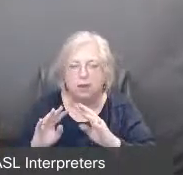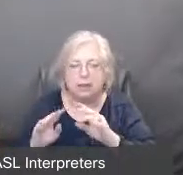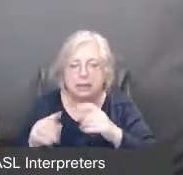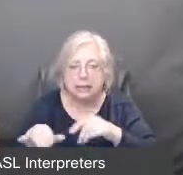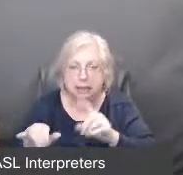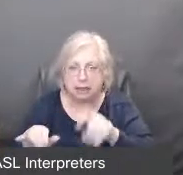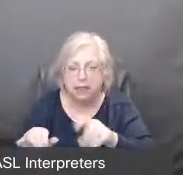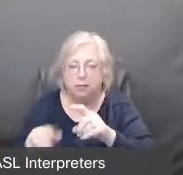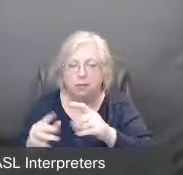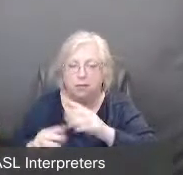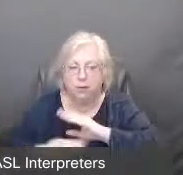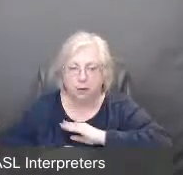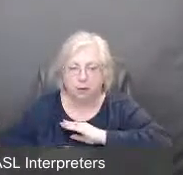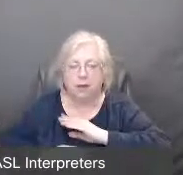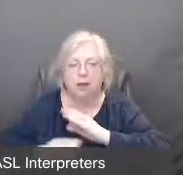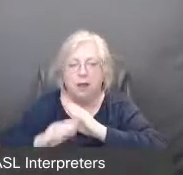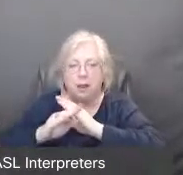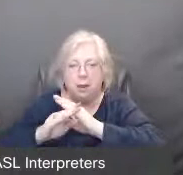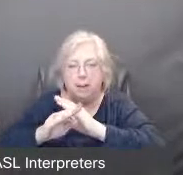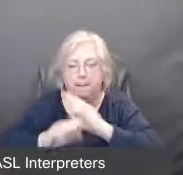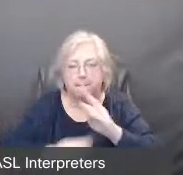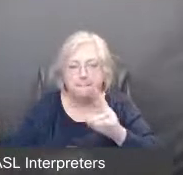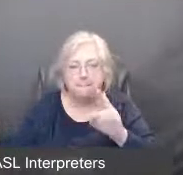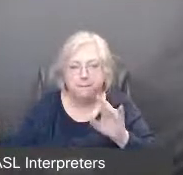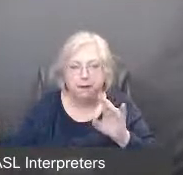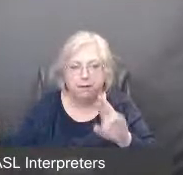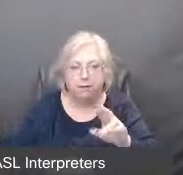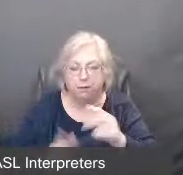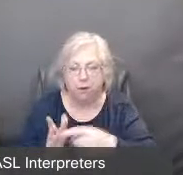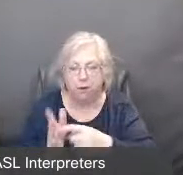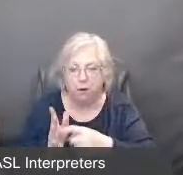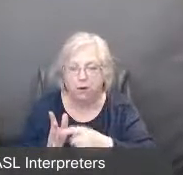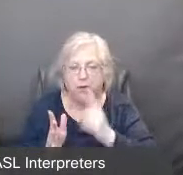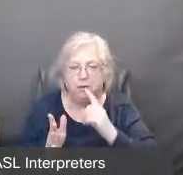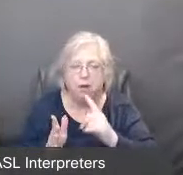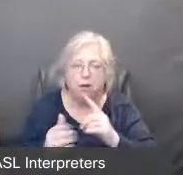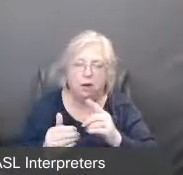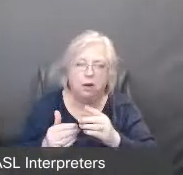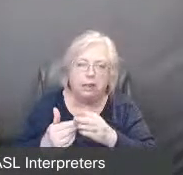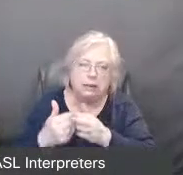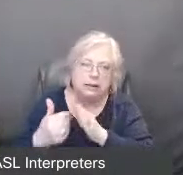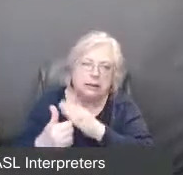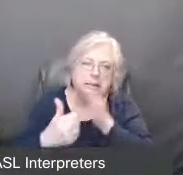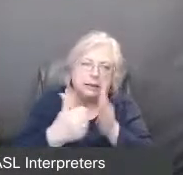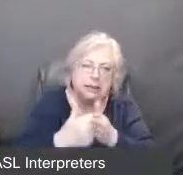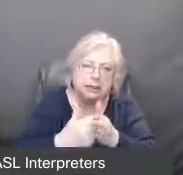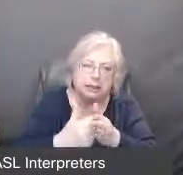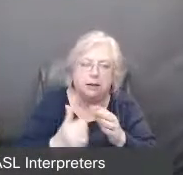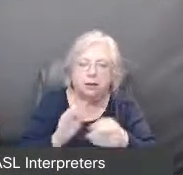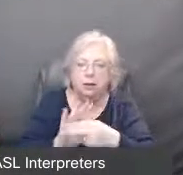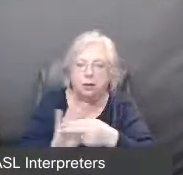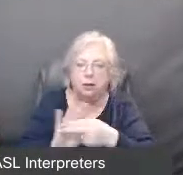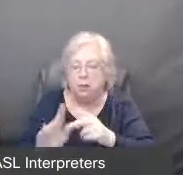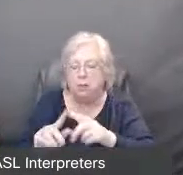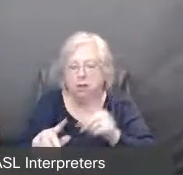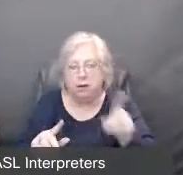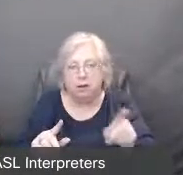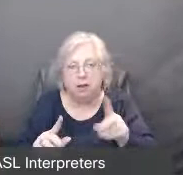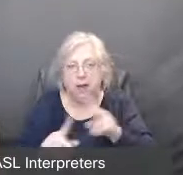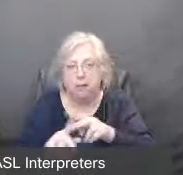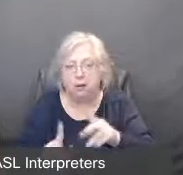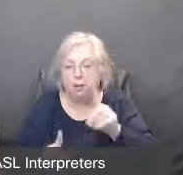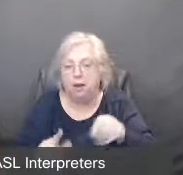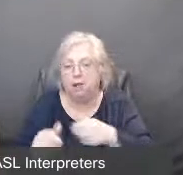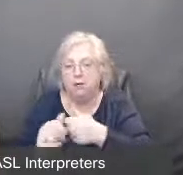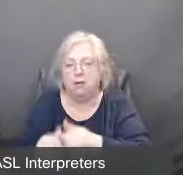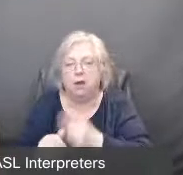buffer requirements, so they have to come in and ask for variance of those for adjacent zoning. Also, they would have to adhere to